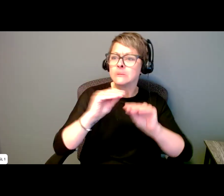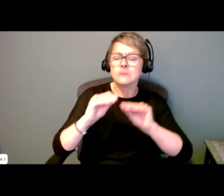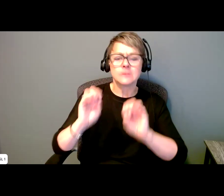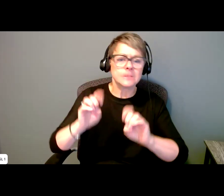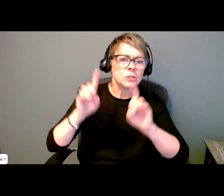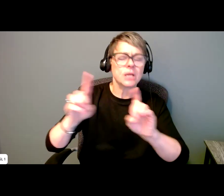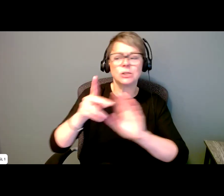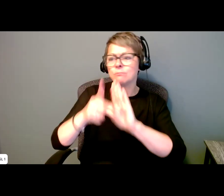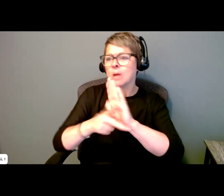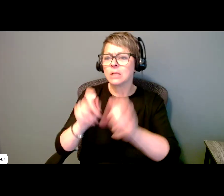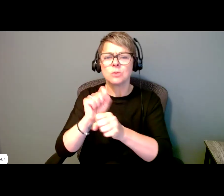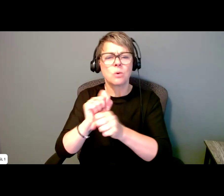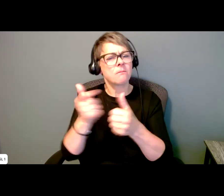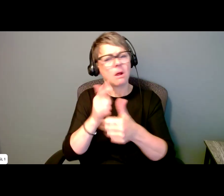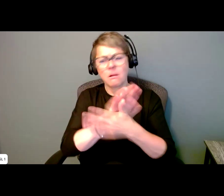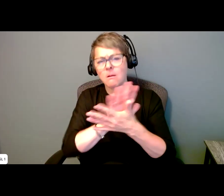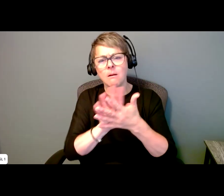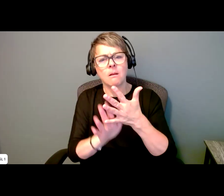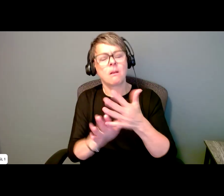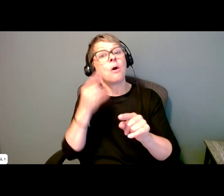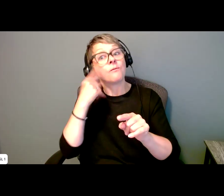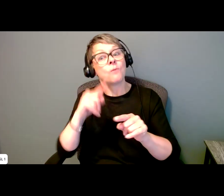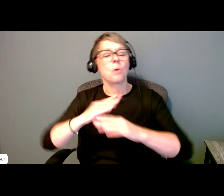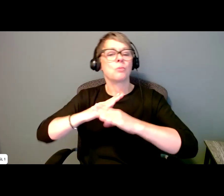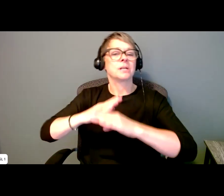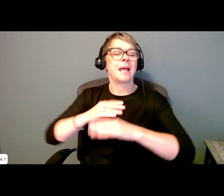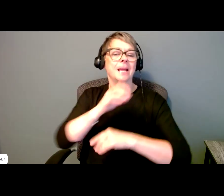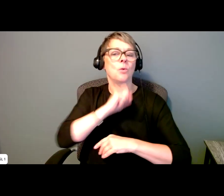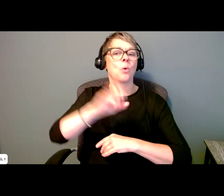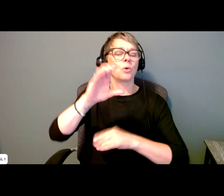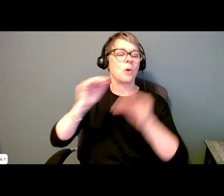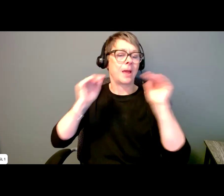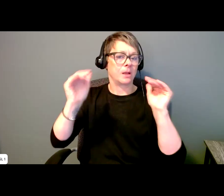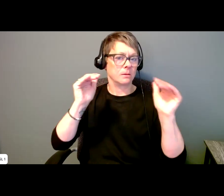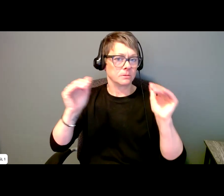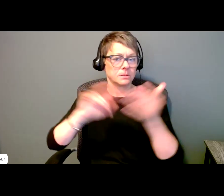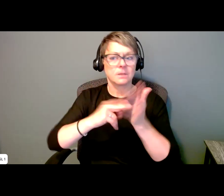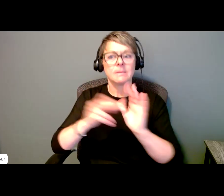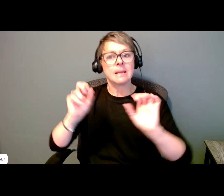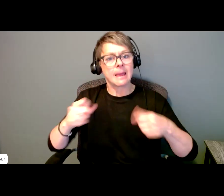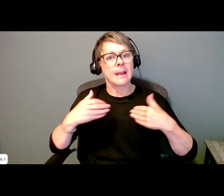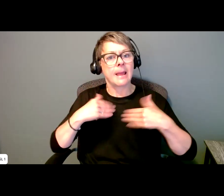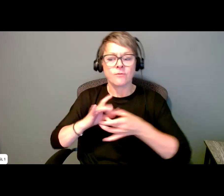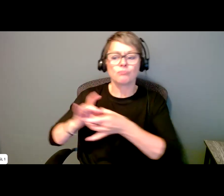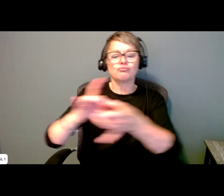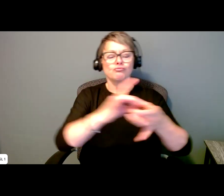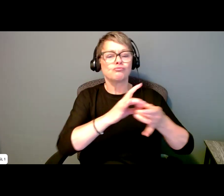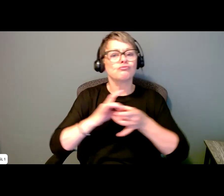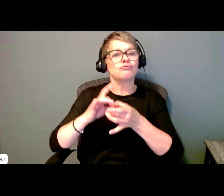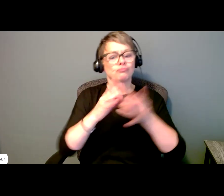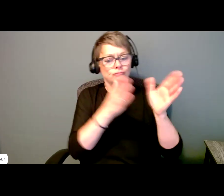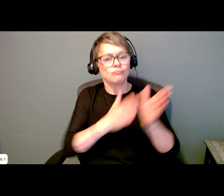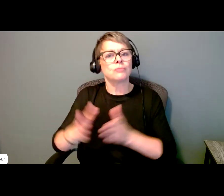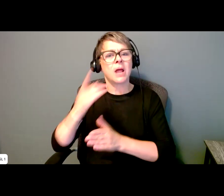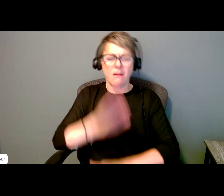policy work when it comes to the mistreatment of older adults so that we can have a coordinated approach across the country when it comes